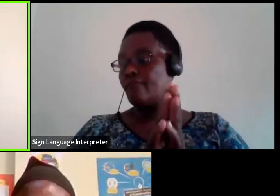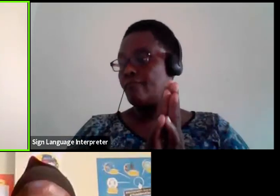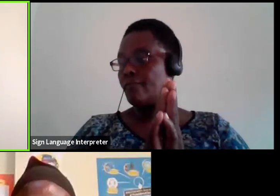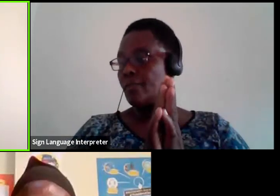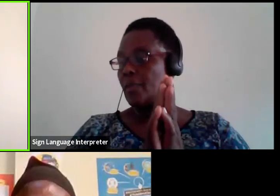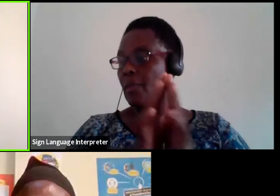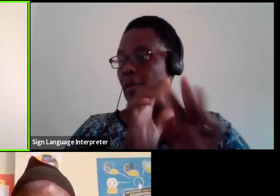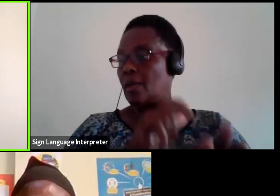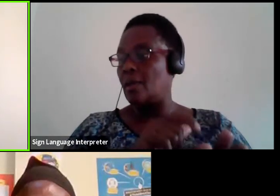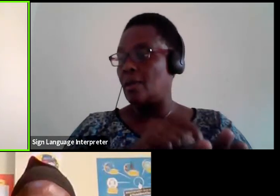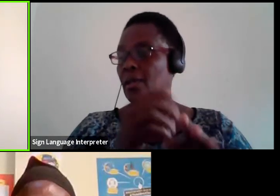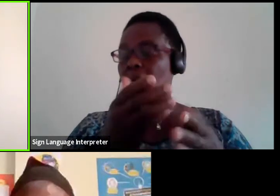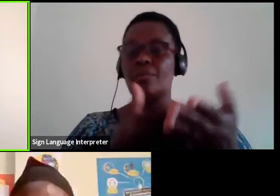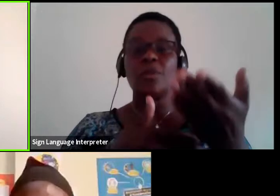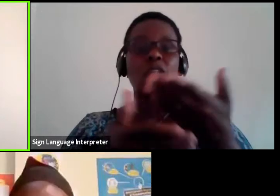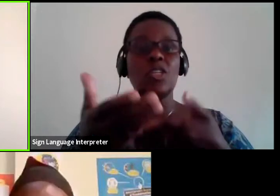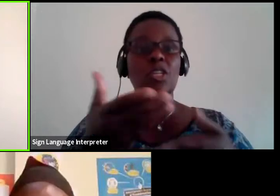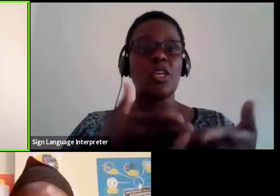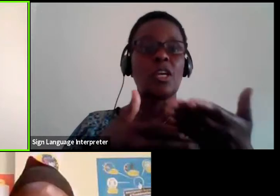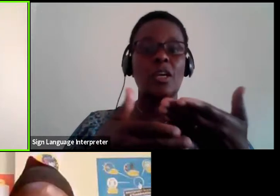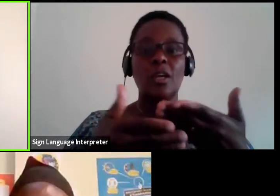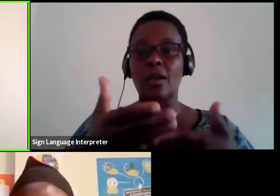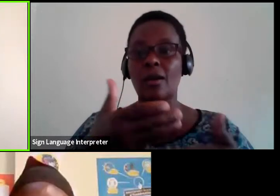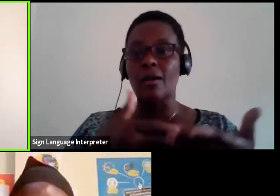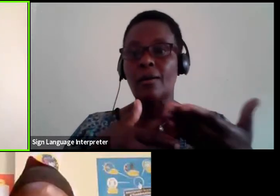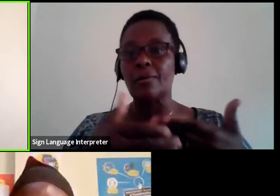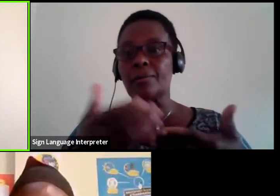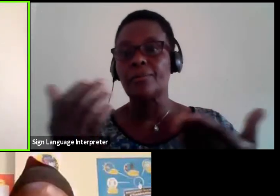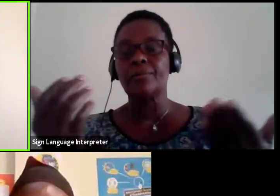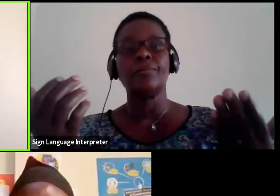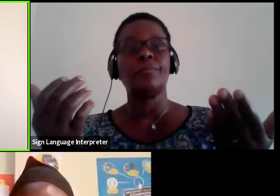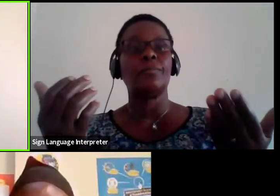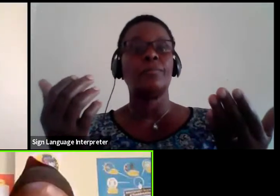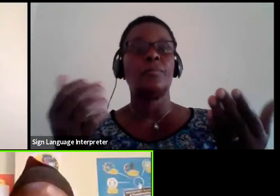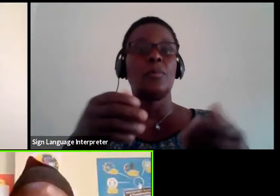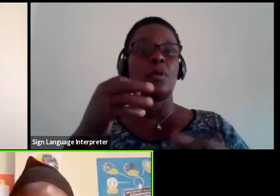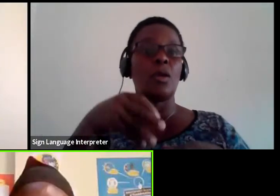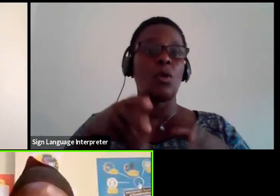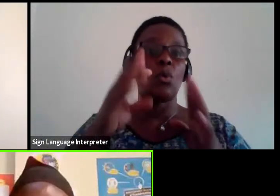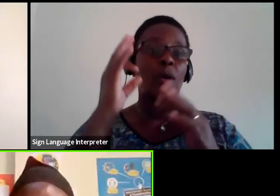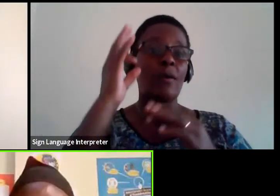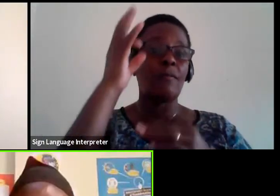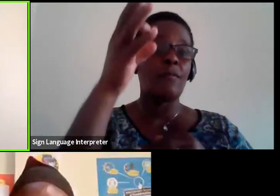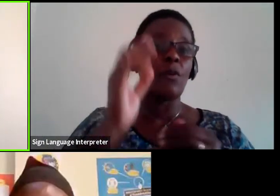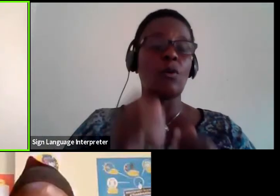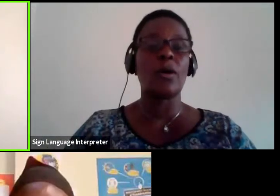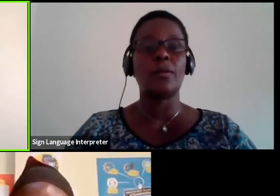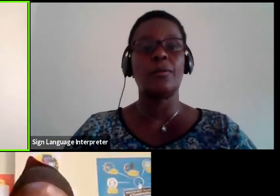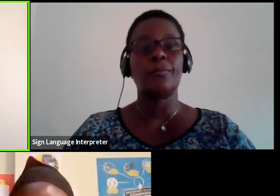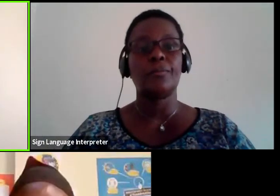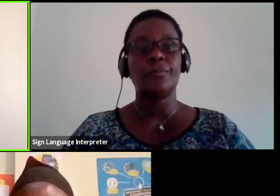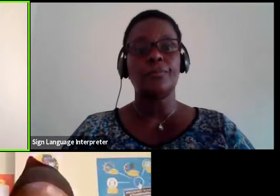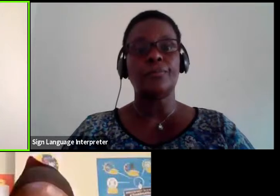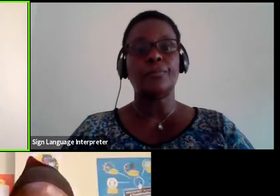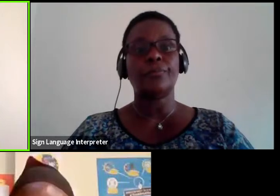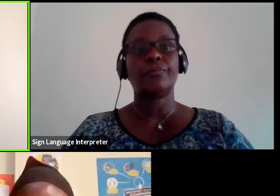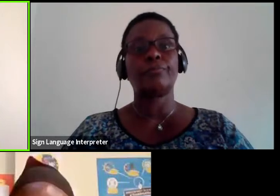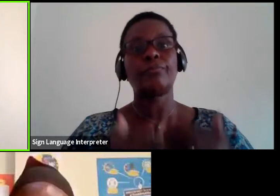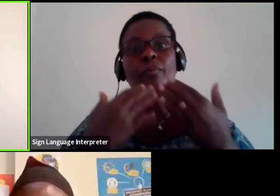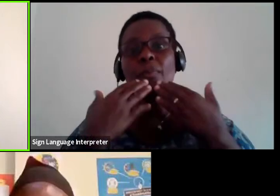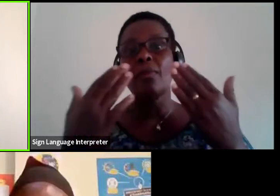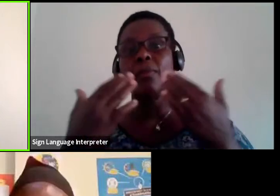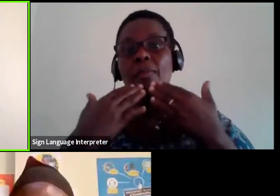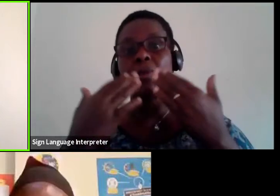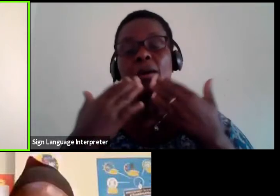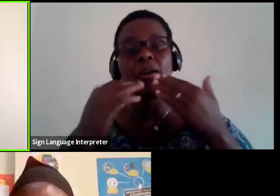was shared earlier on when we were talking about recommendations. Would like to thank each of our panelists very much for sharing with us their